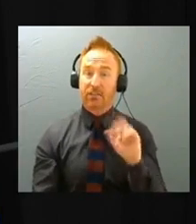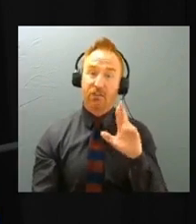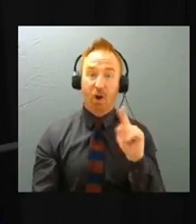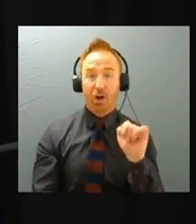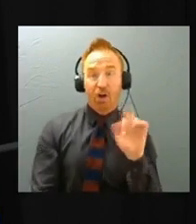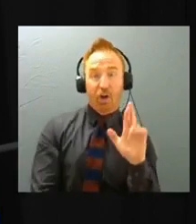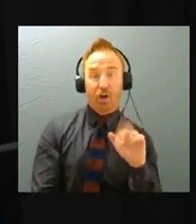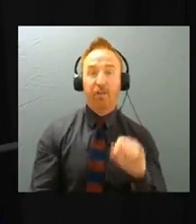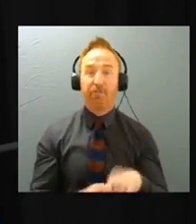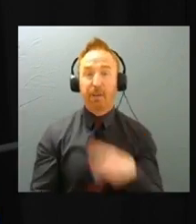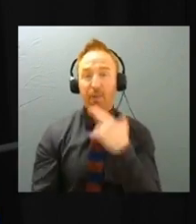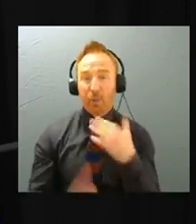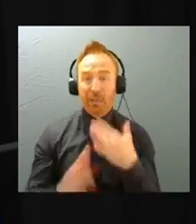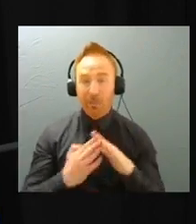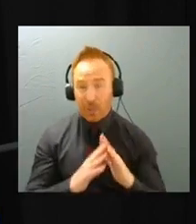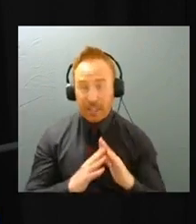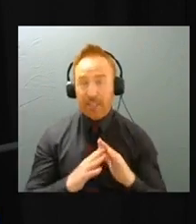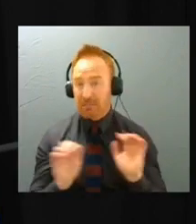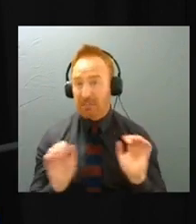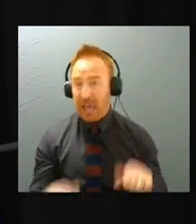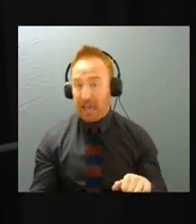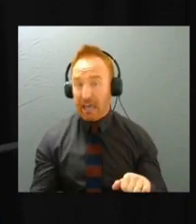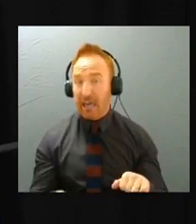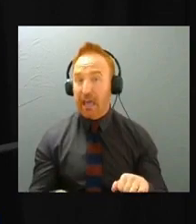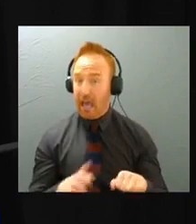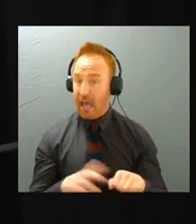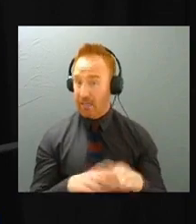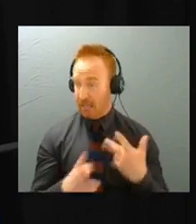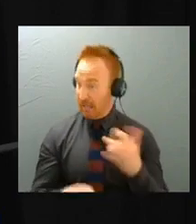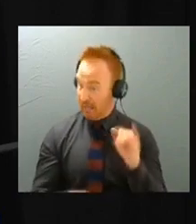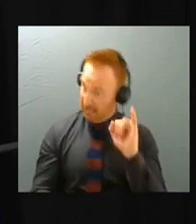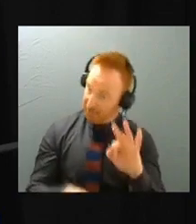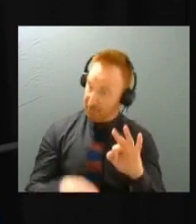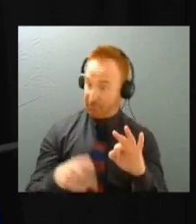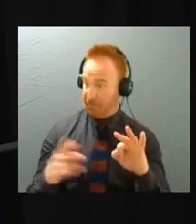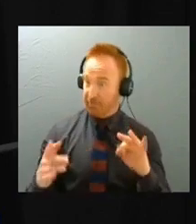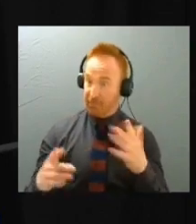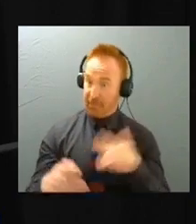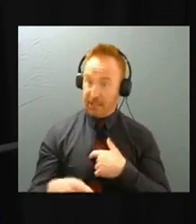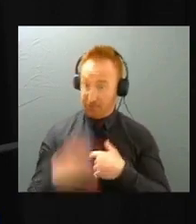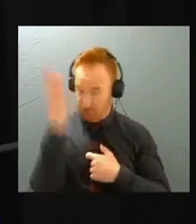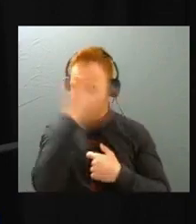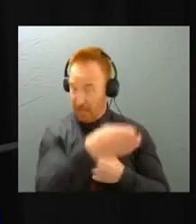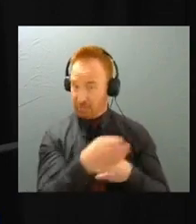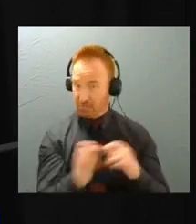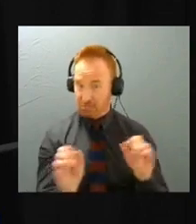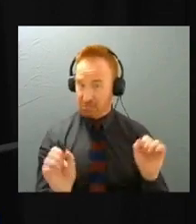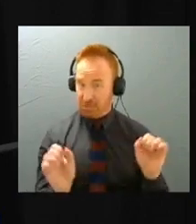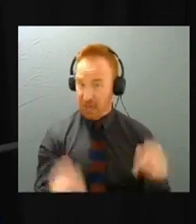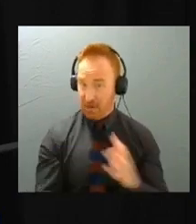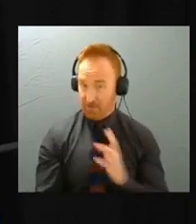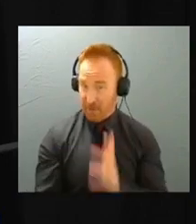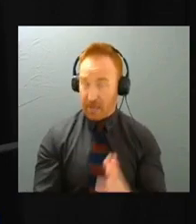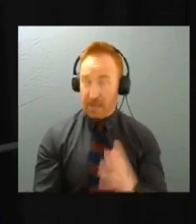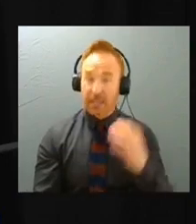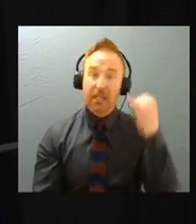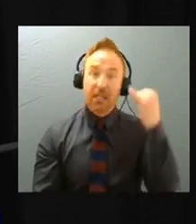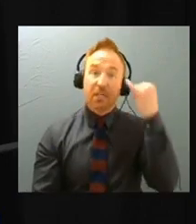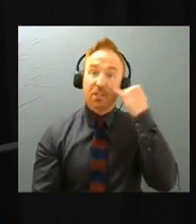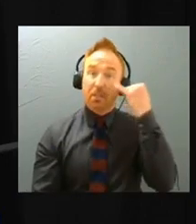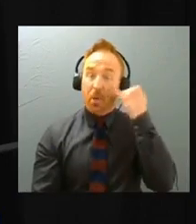into the centers, that type of thing, and you'd be allowed to if you found your way in. But again, if you have to go down to one of our